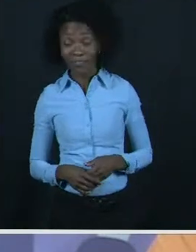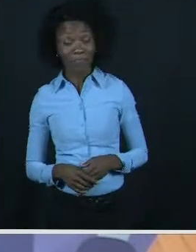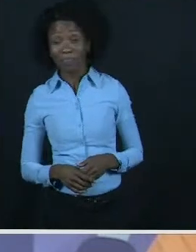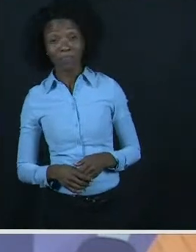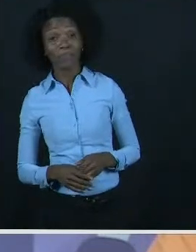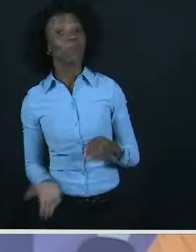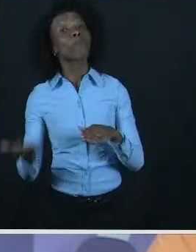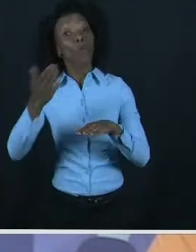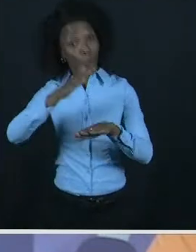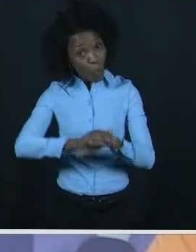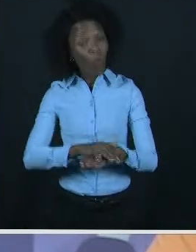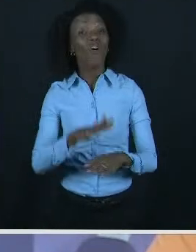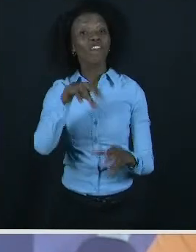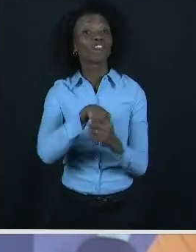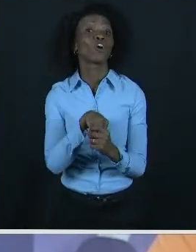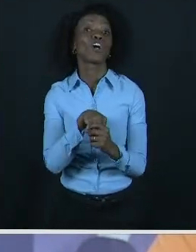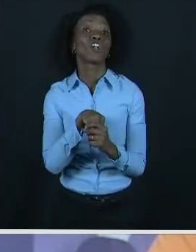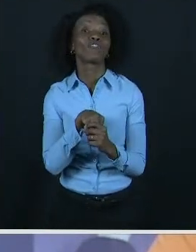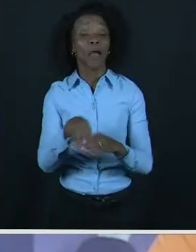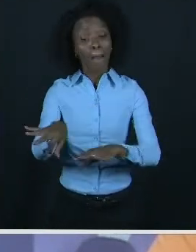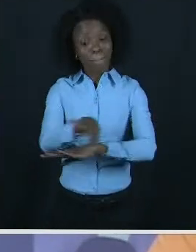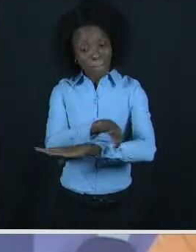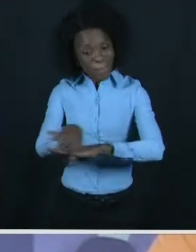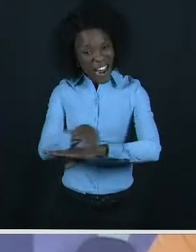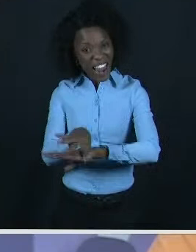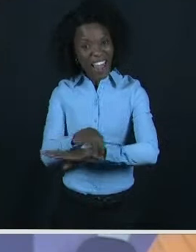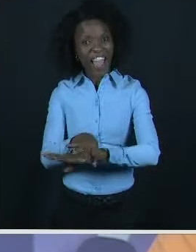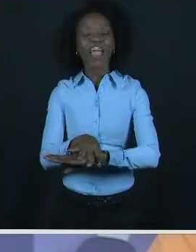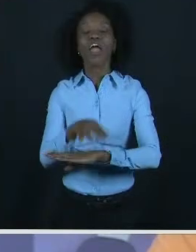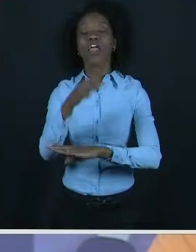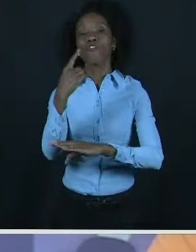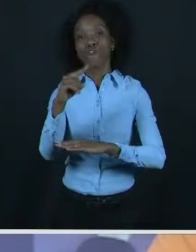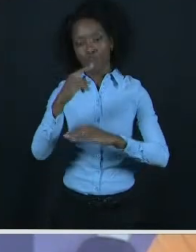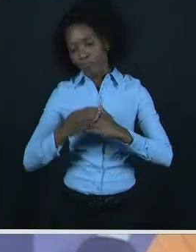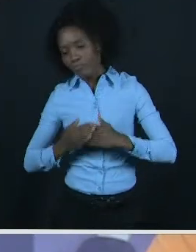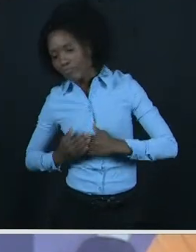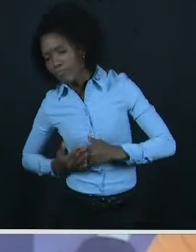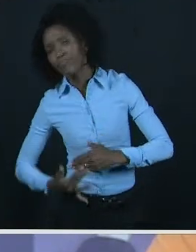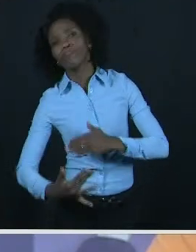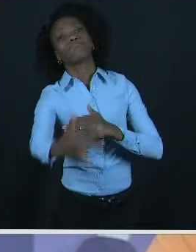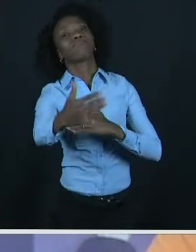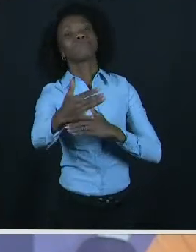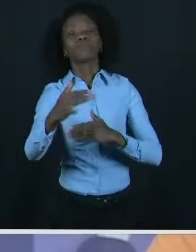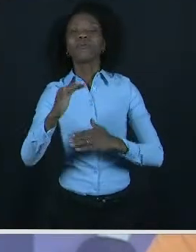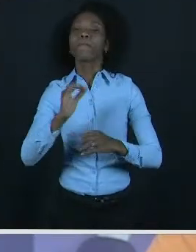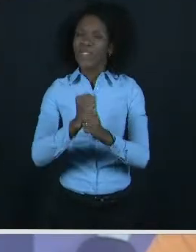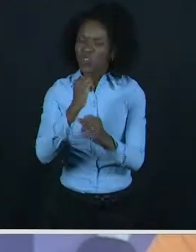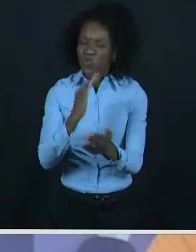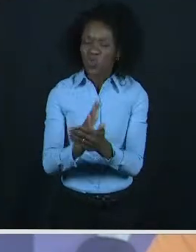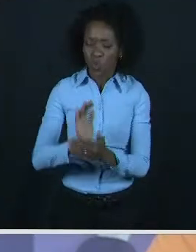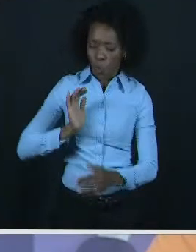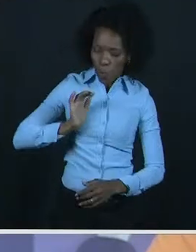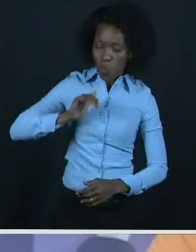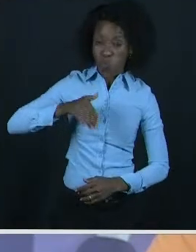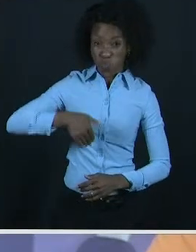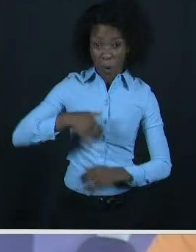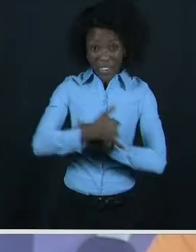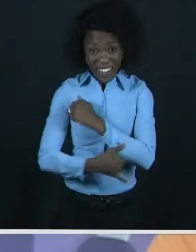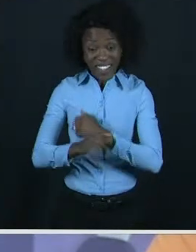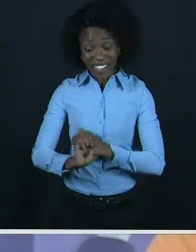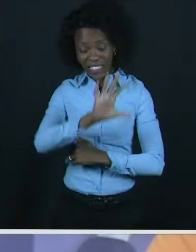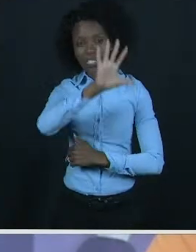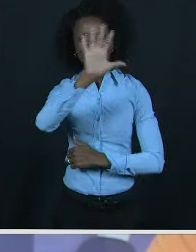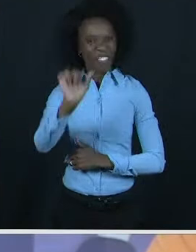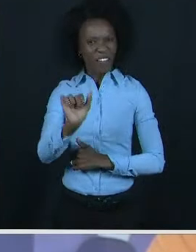more than that. It is a plan that is meant to ensure that the women of our country regain